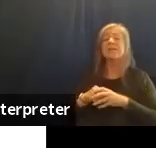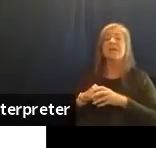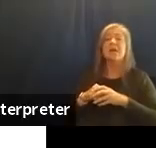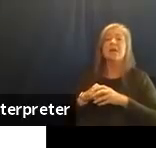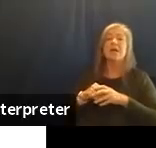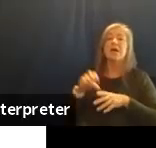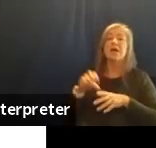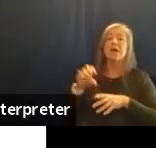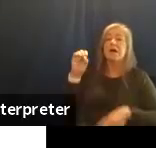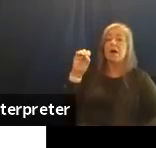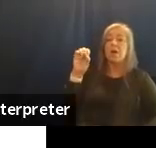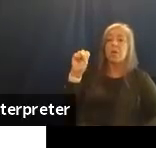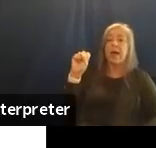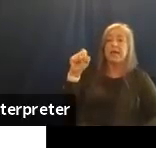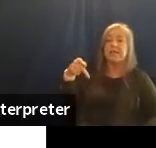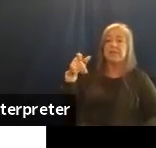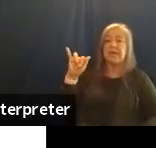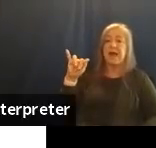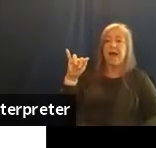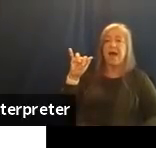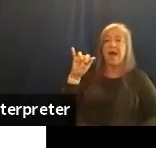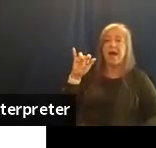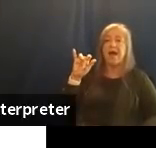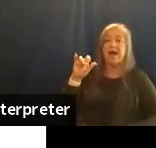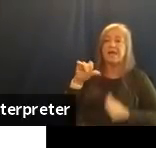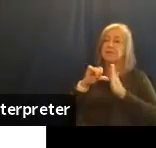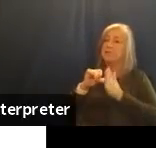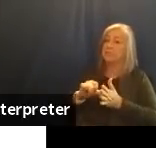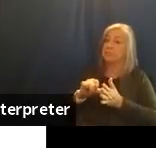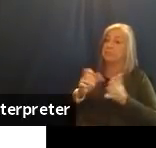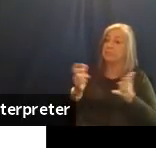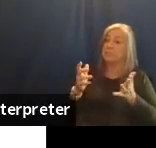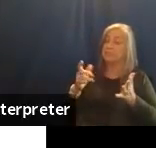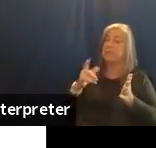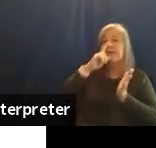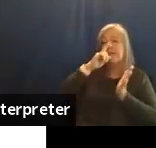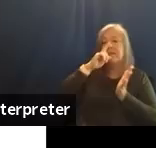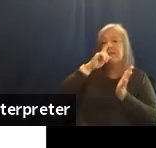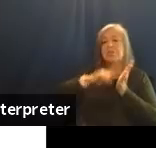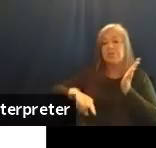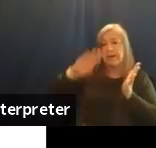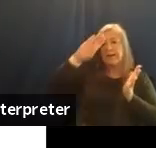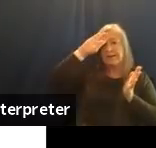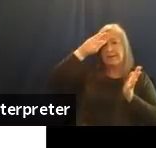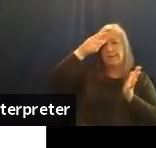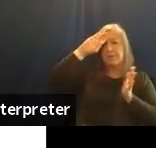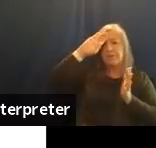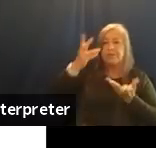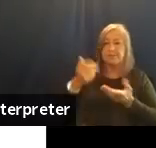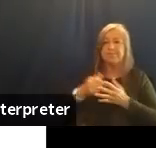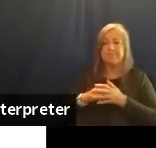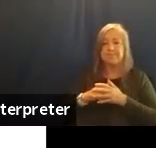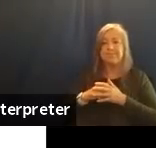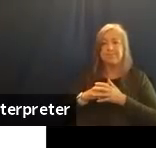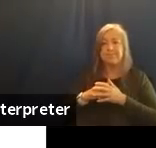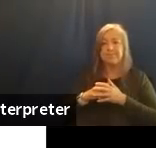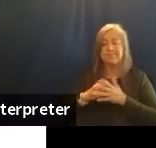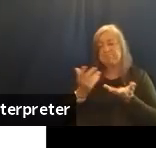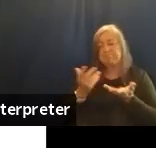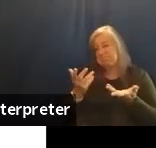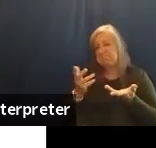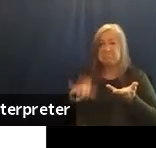was firm about was that we check temperatures of people before they enter the building. And so this makes sense,